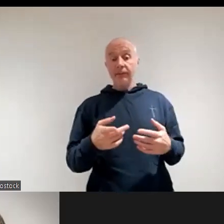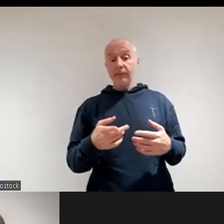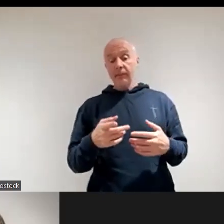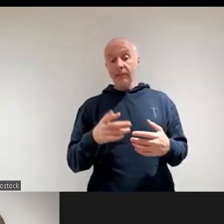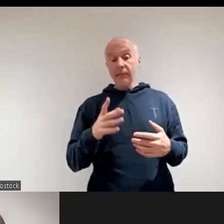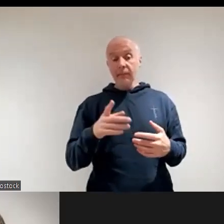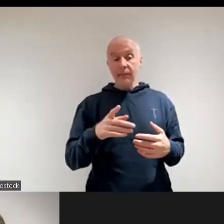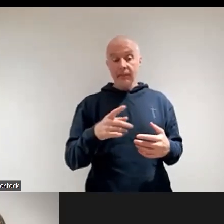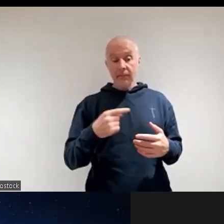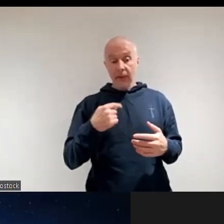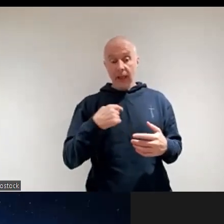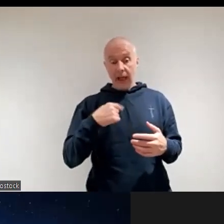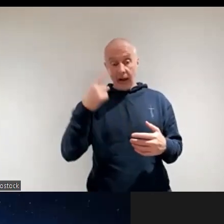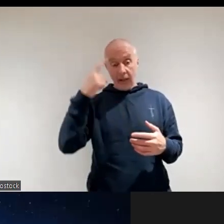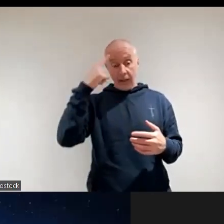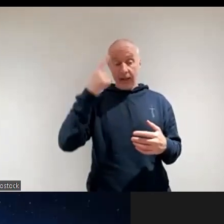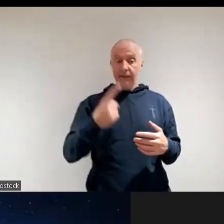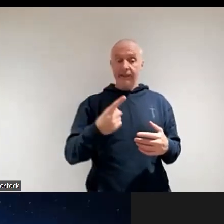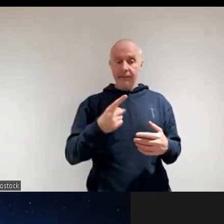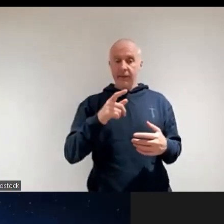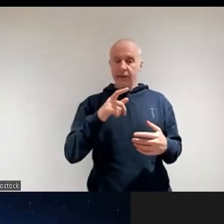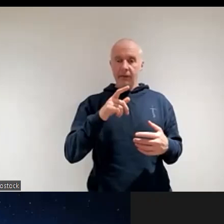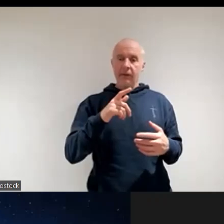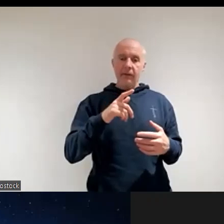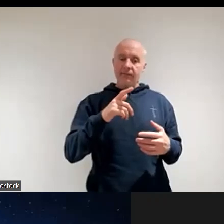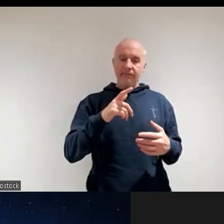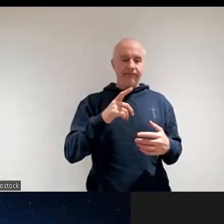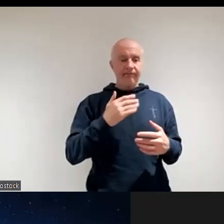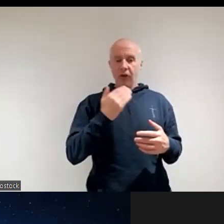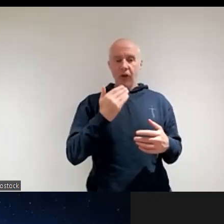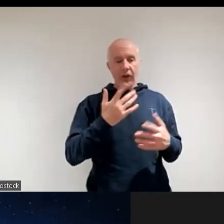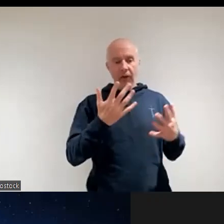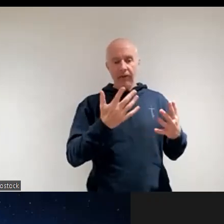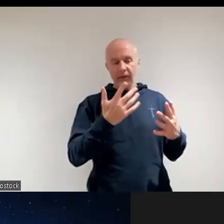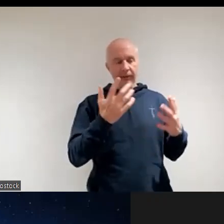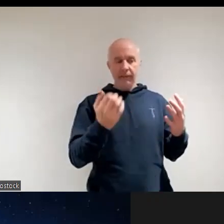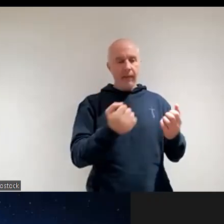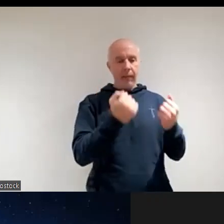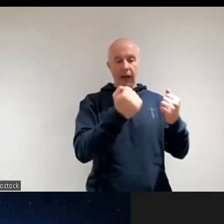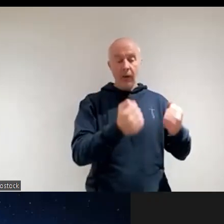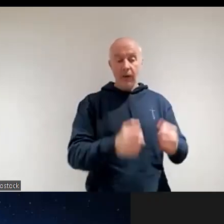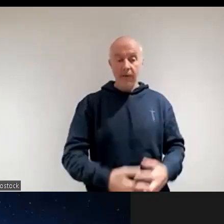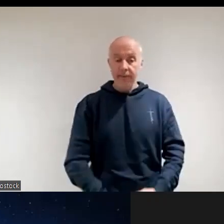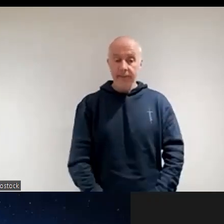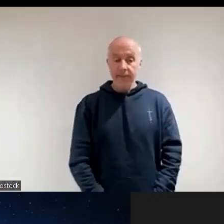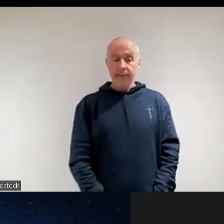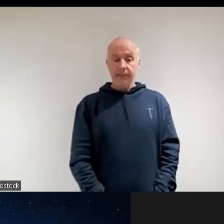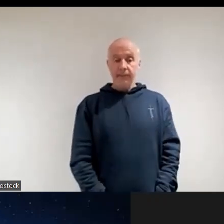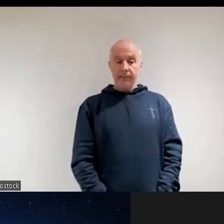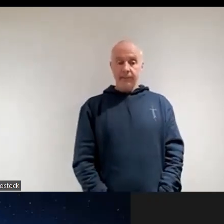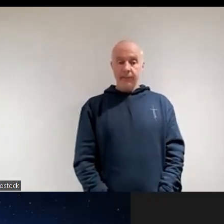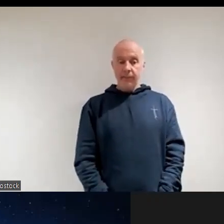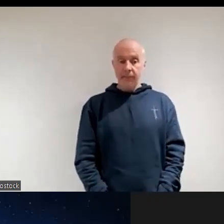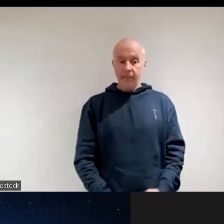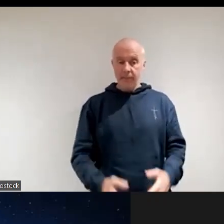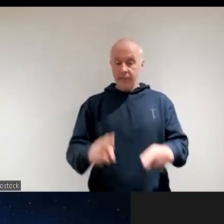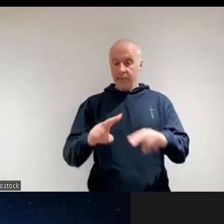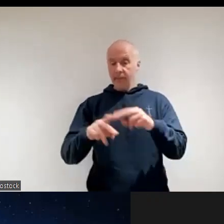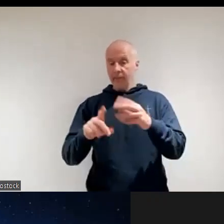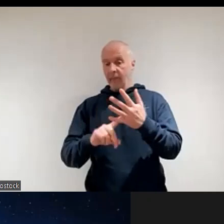there where the governments have something to do. This is why you can see the loads of if you go to a loads of fleet